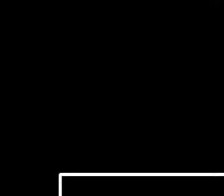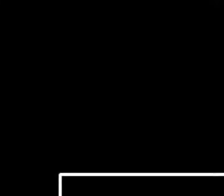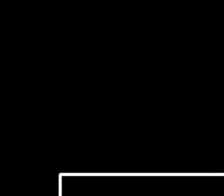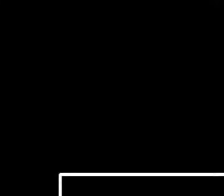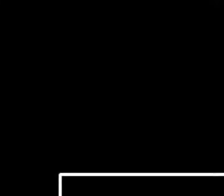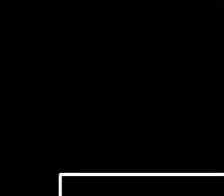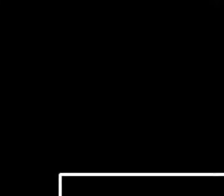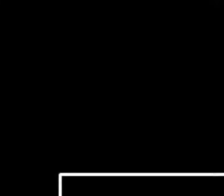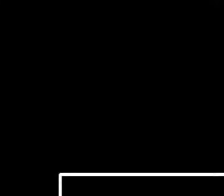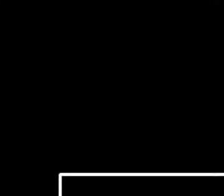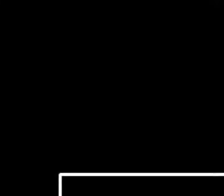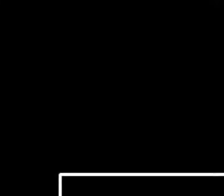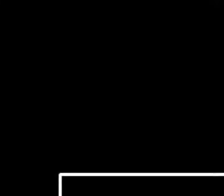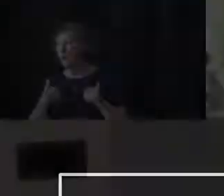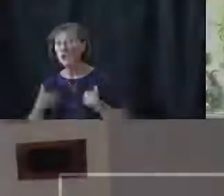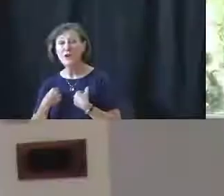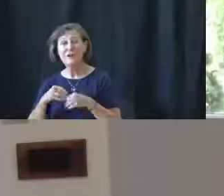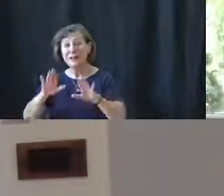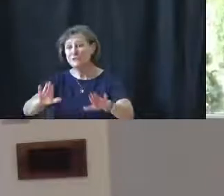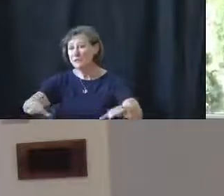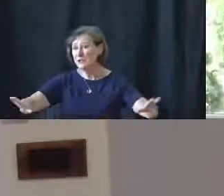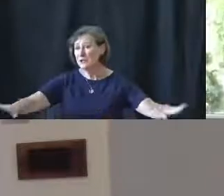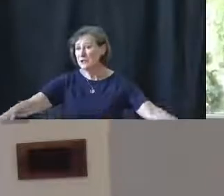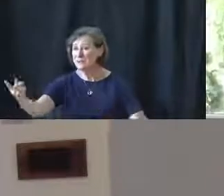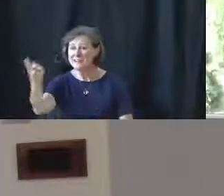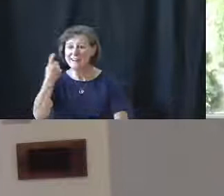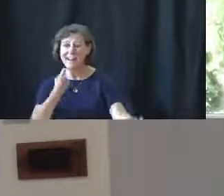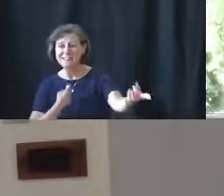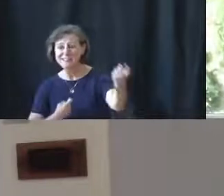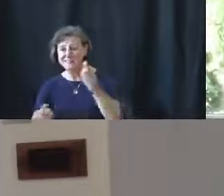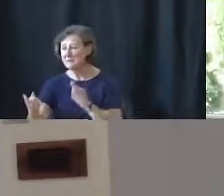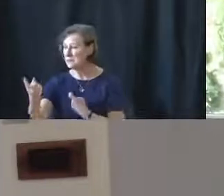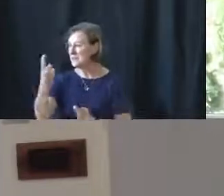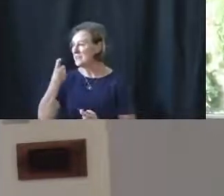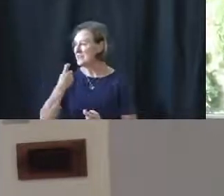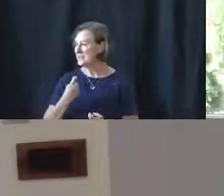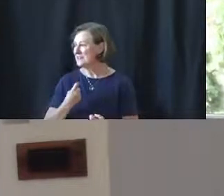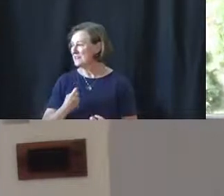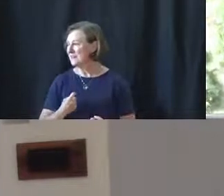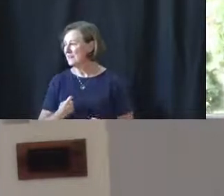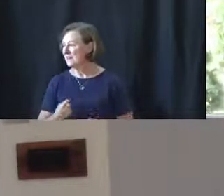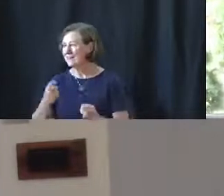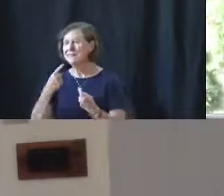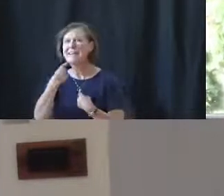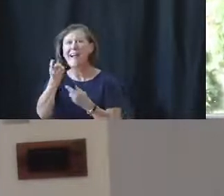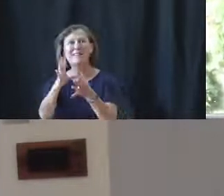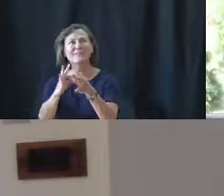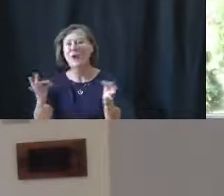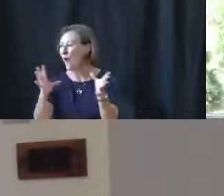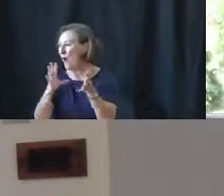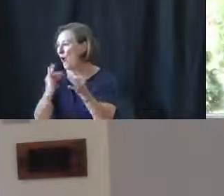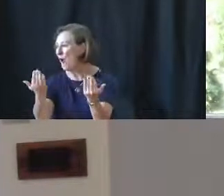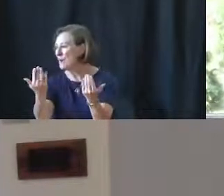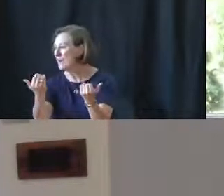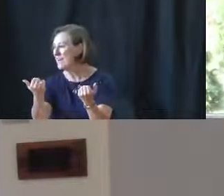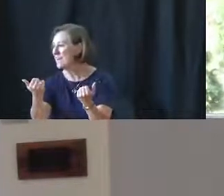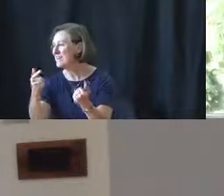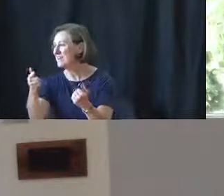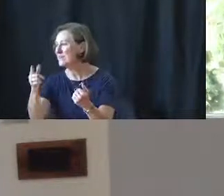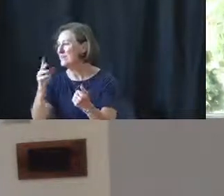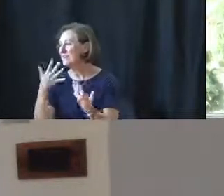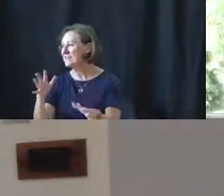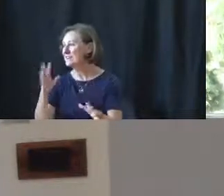Peaceful valleys, animals and children asking me, tell the story